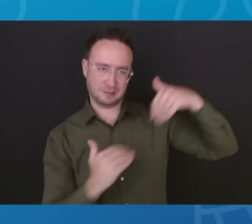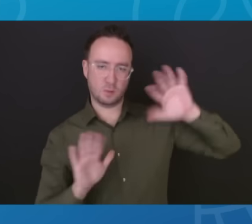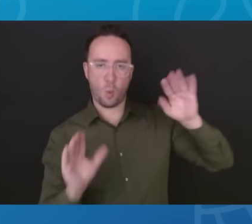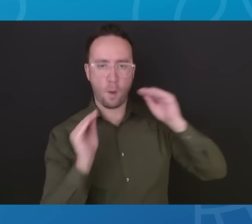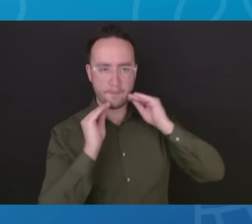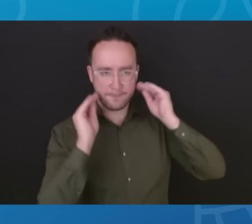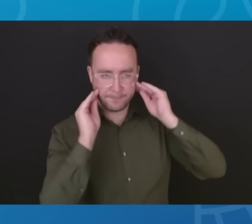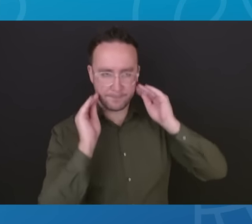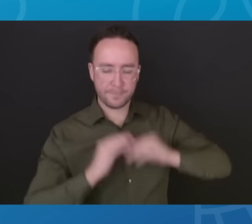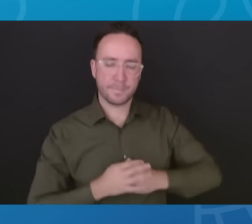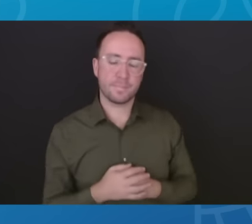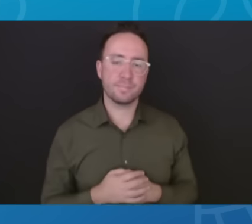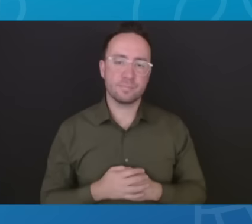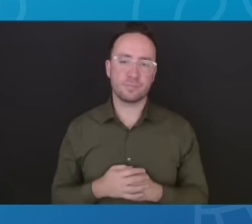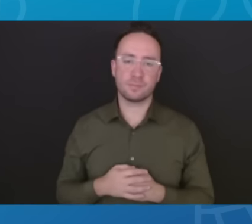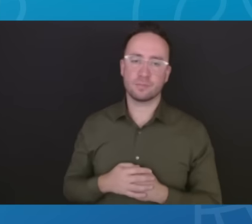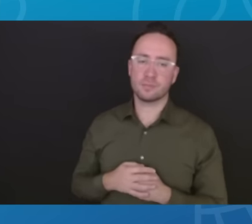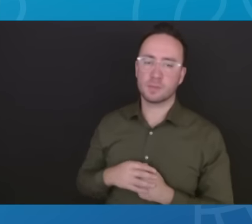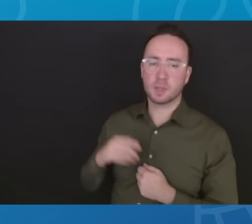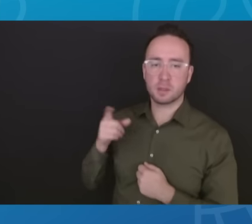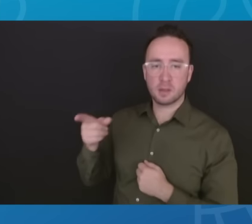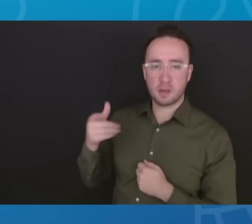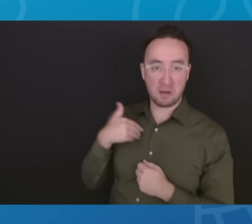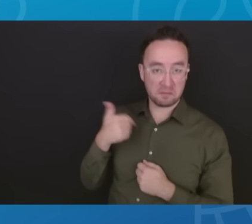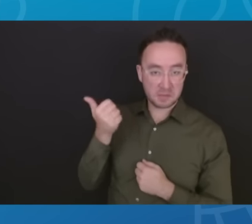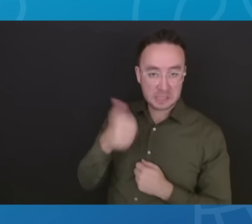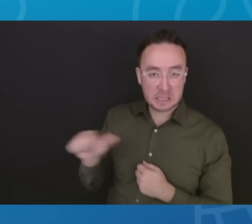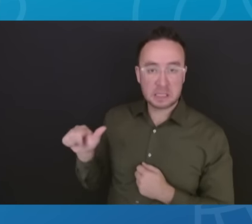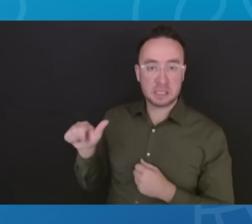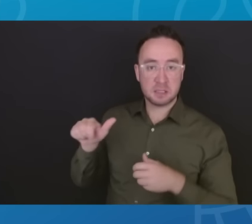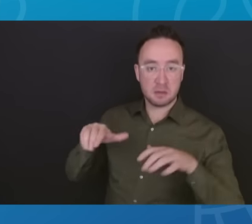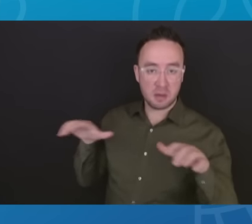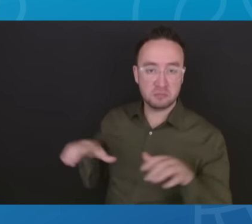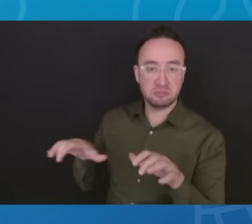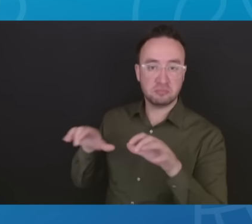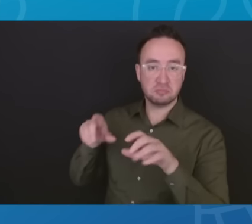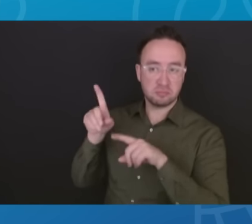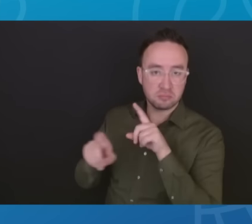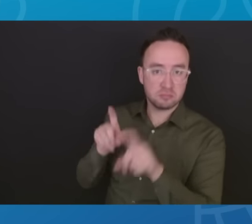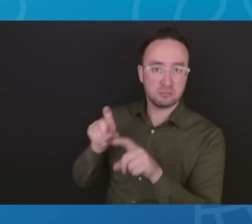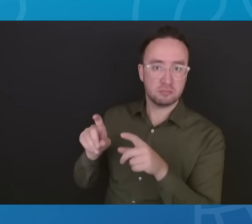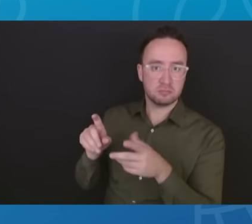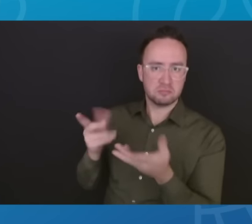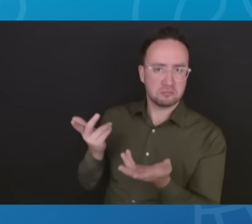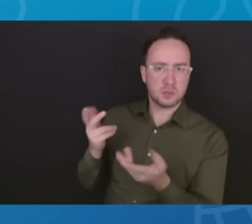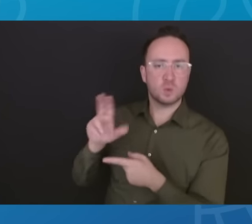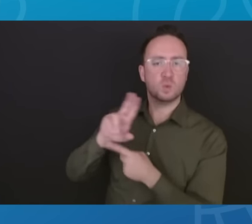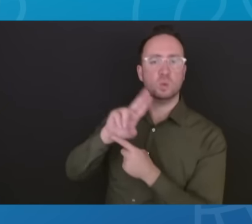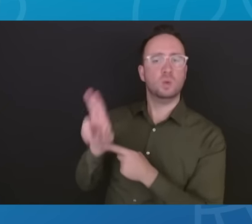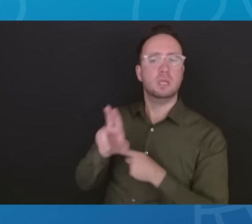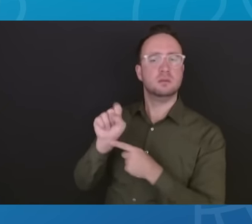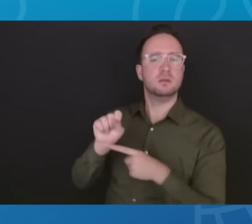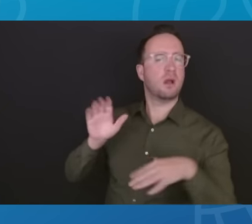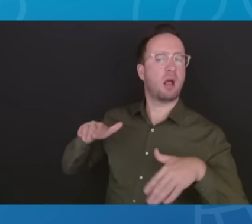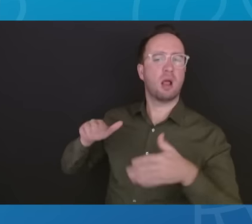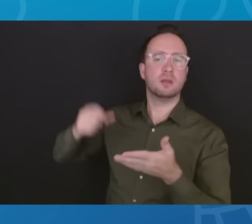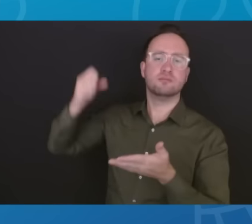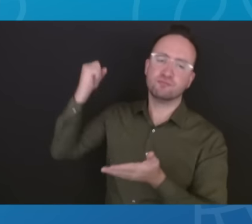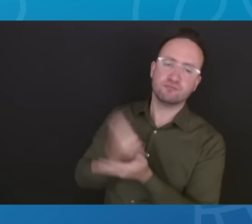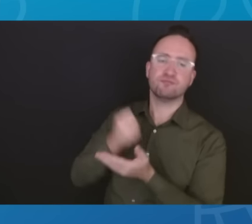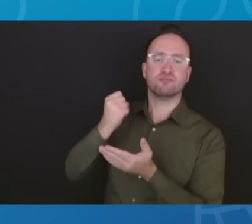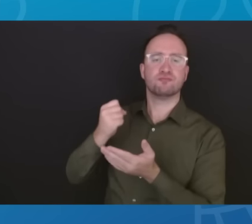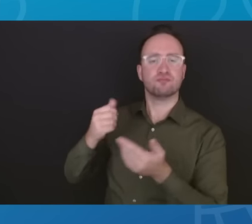it does appear that the United States is greenlighting what Israel is doing in Lebanon so far. But do you have, and you